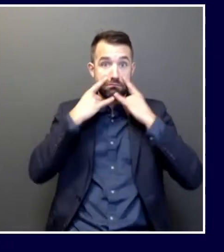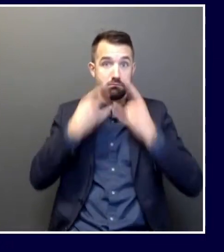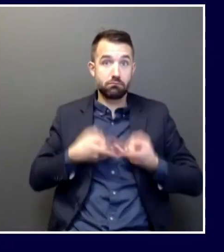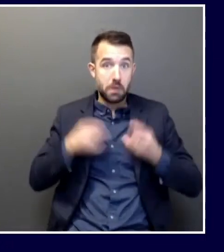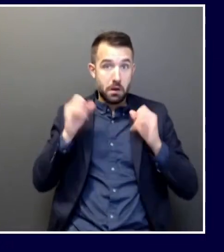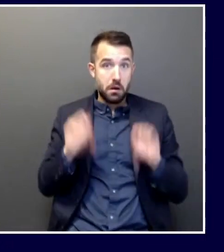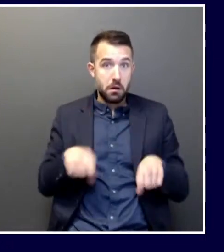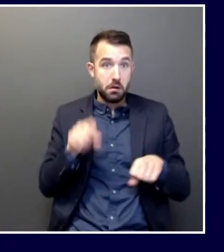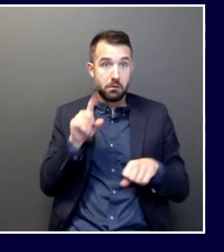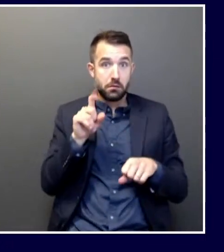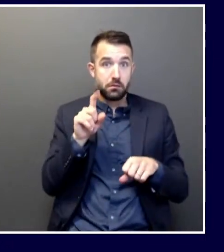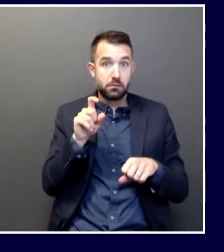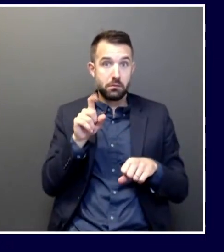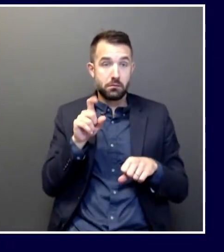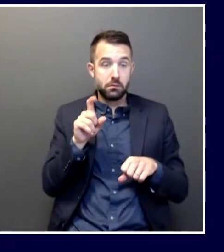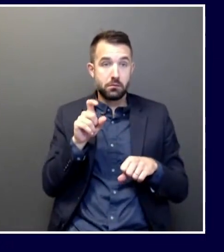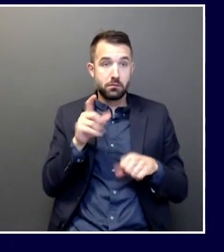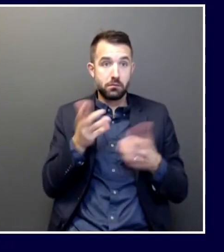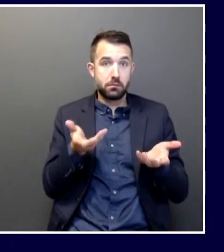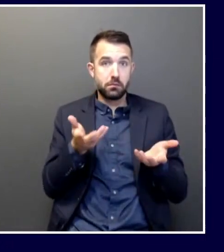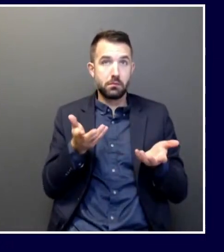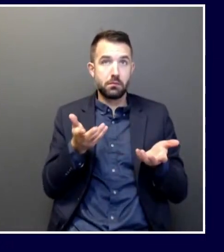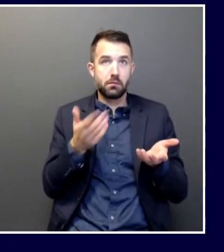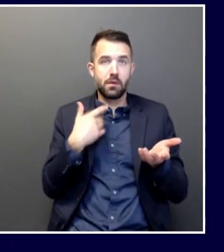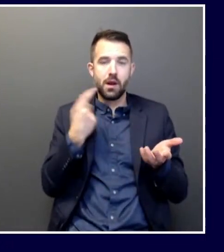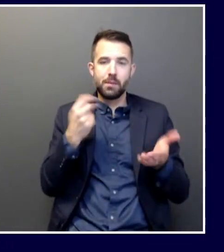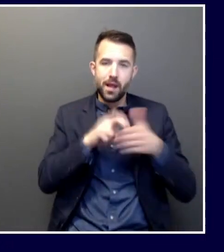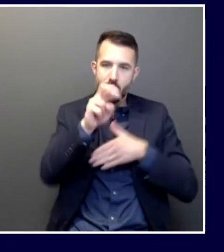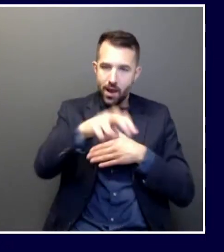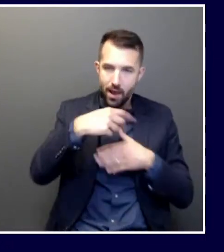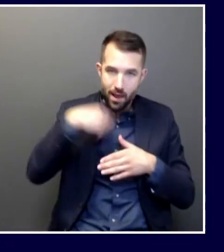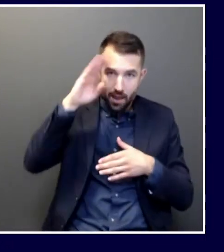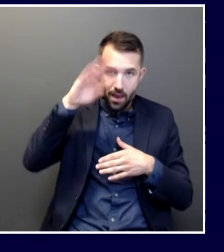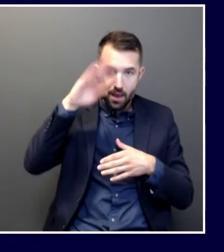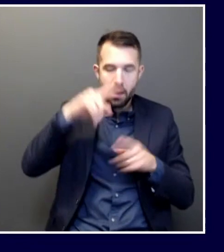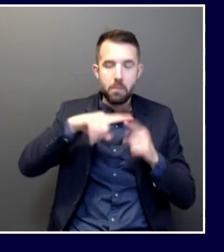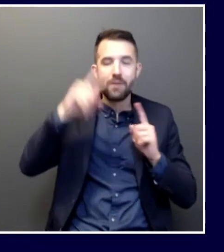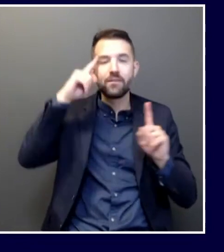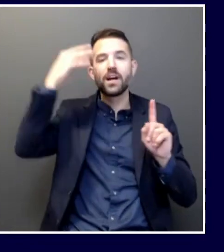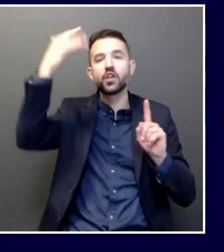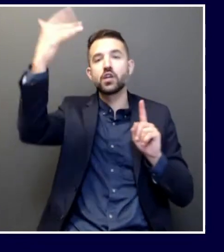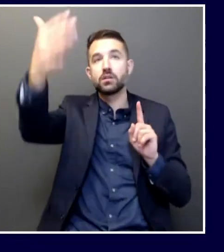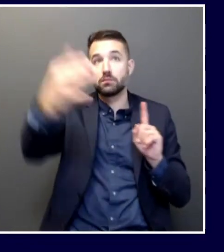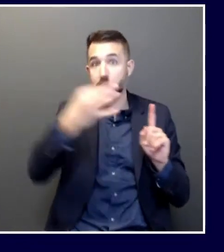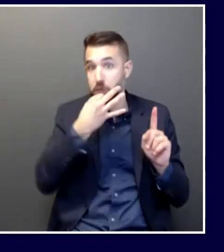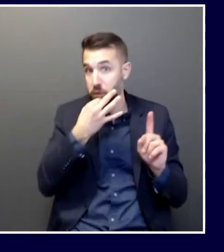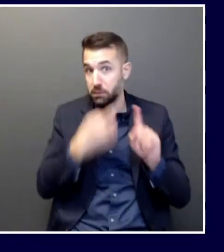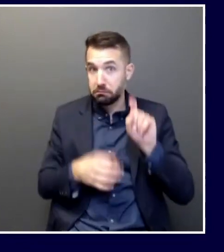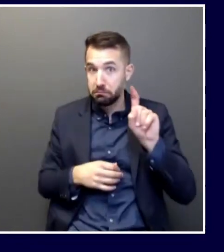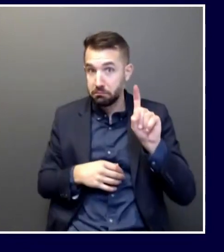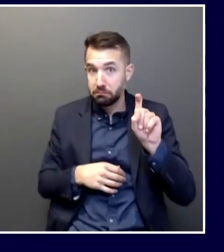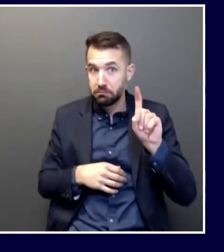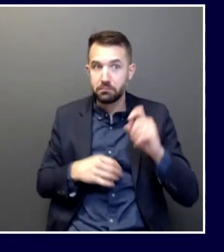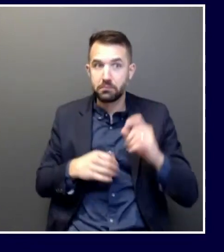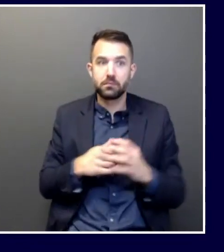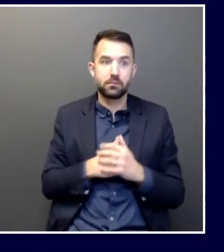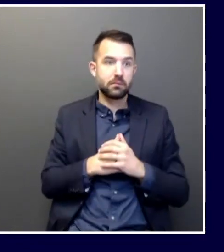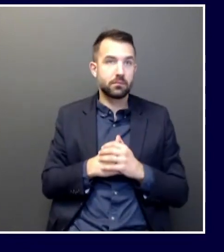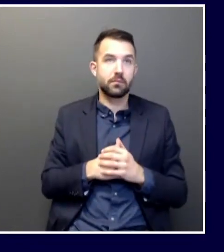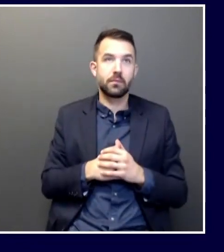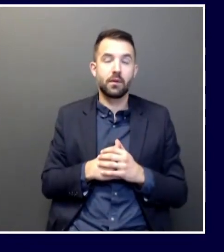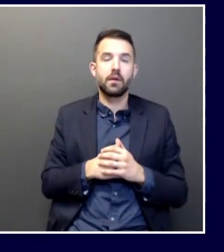think obviously that's a long ways off, but is it a long ways off? Well, Megan, I appreciate